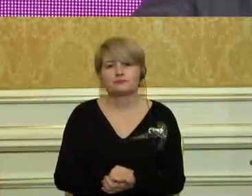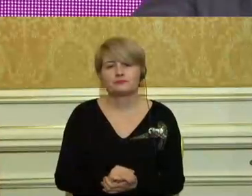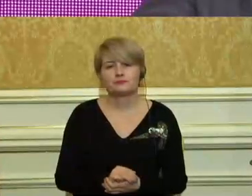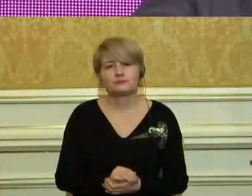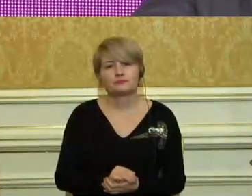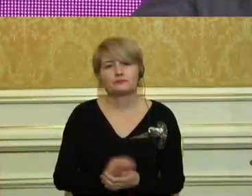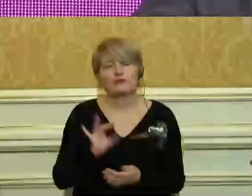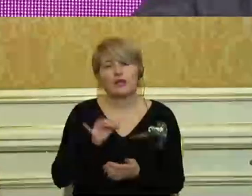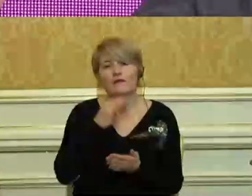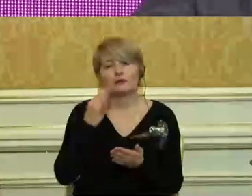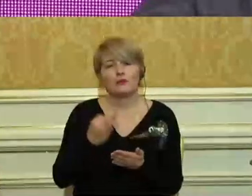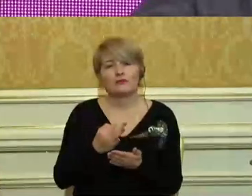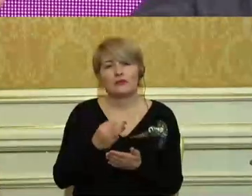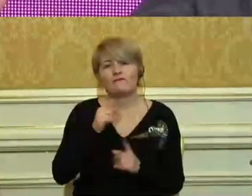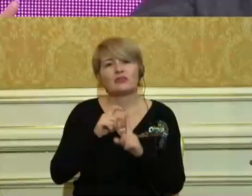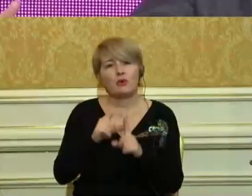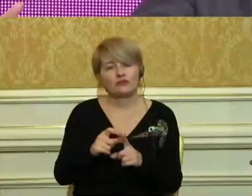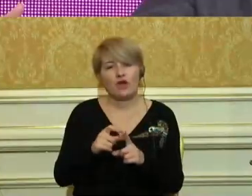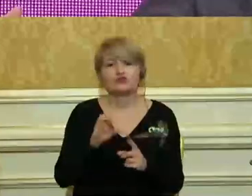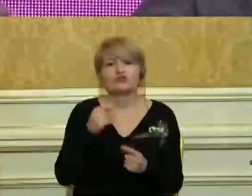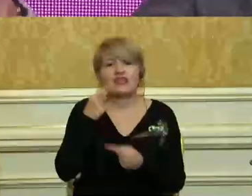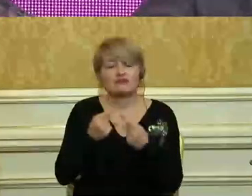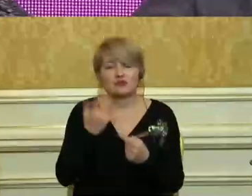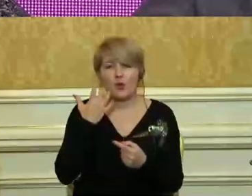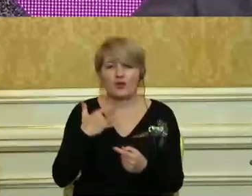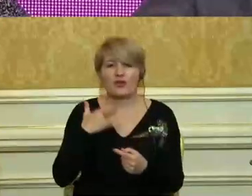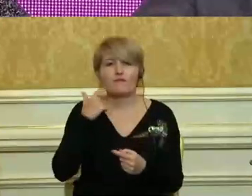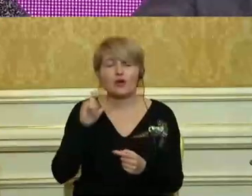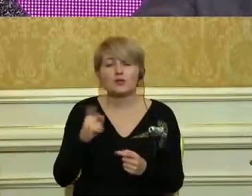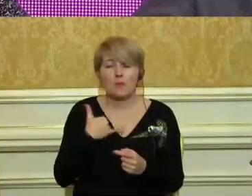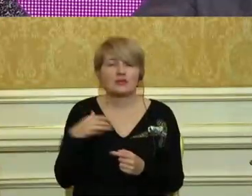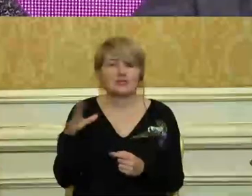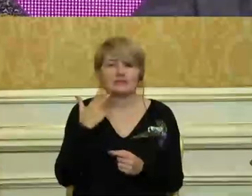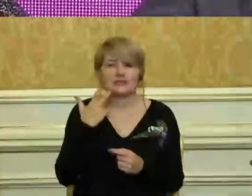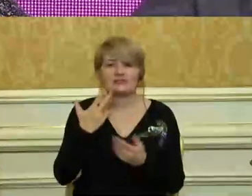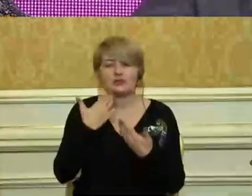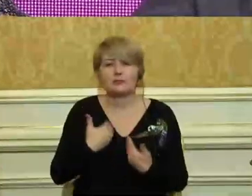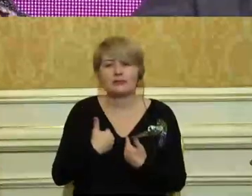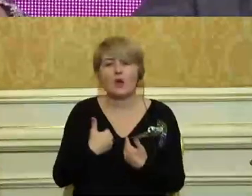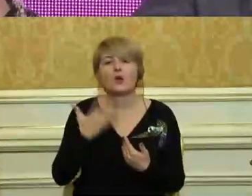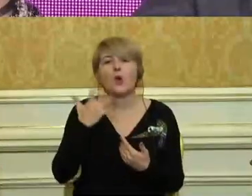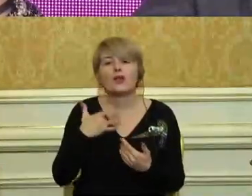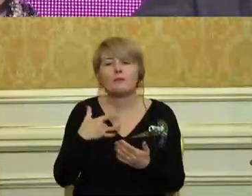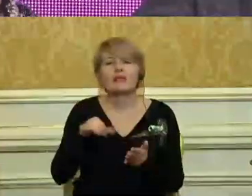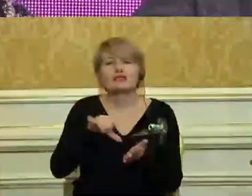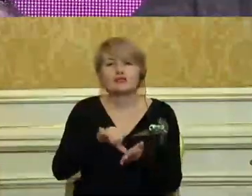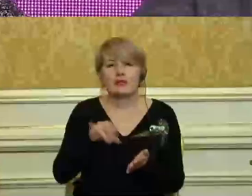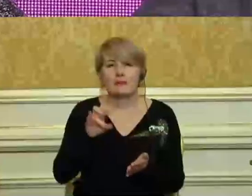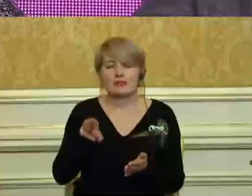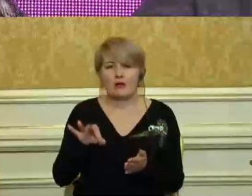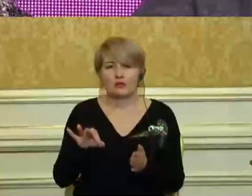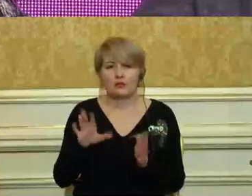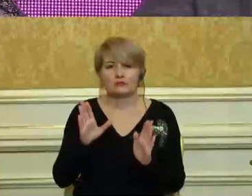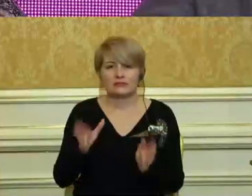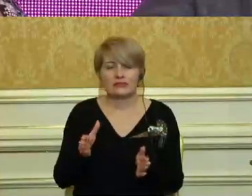answering every time I am here in Ukraine, I am getting the question, when we will become members of NATO? My answer is, don't